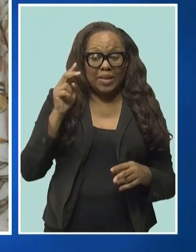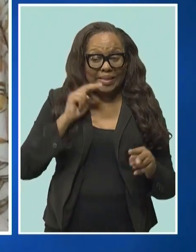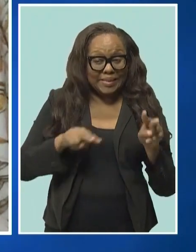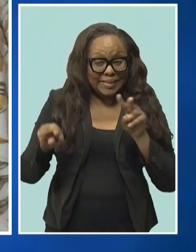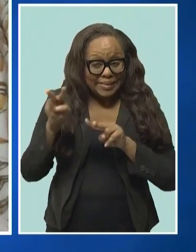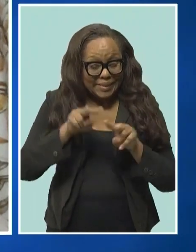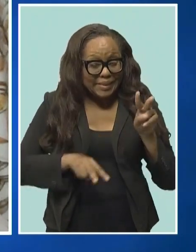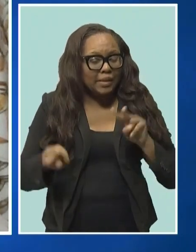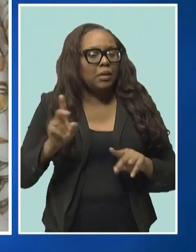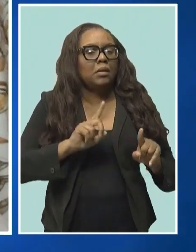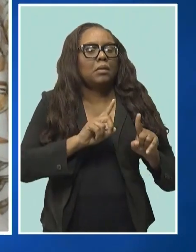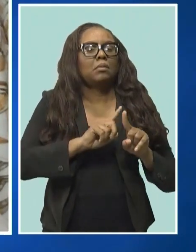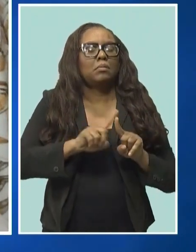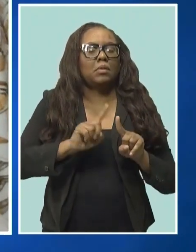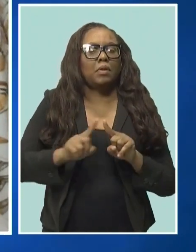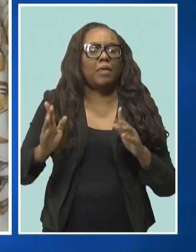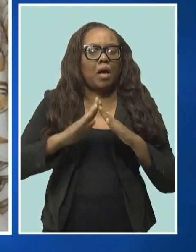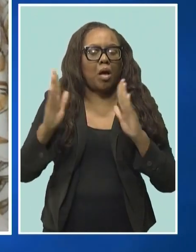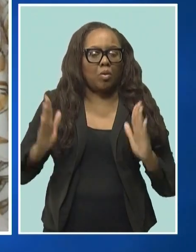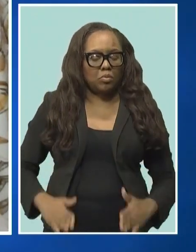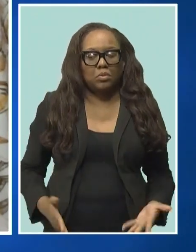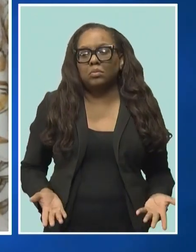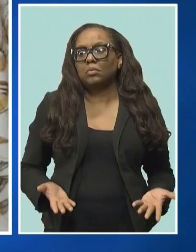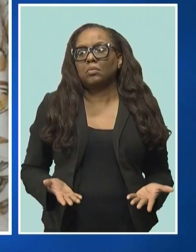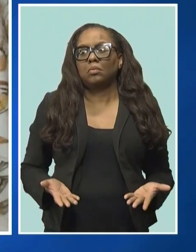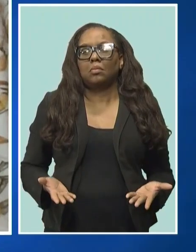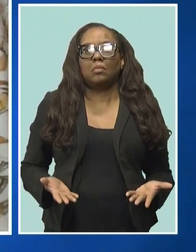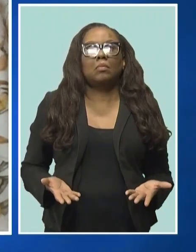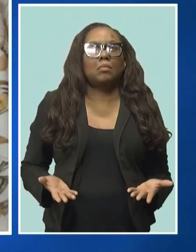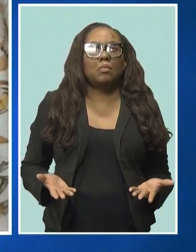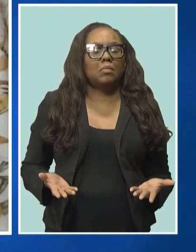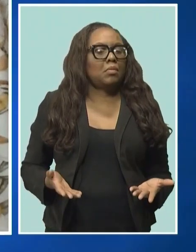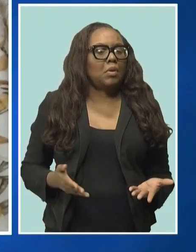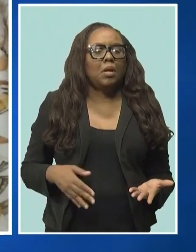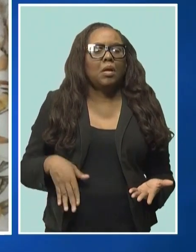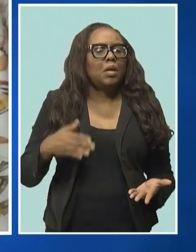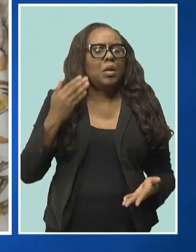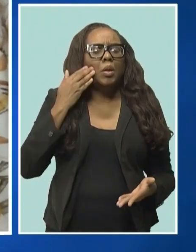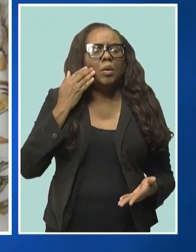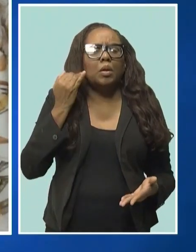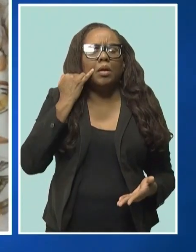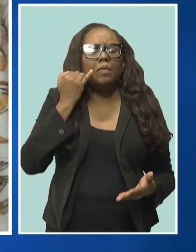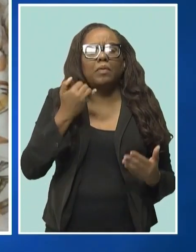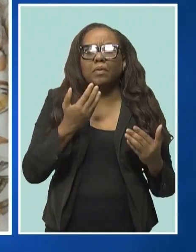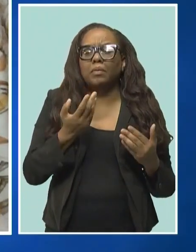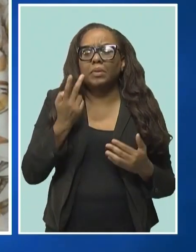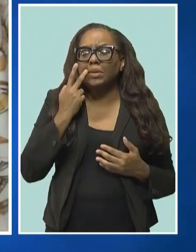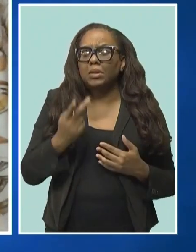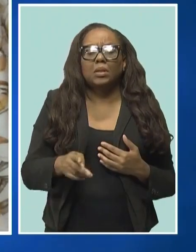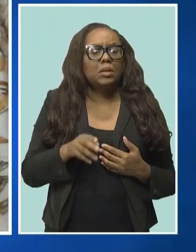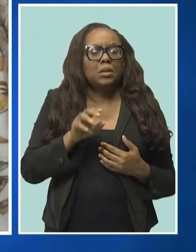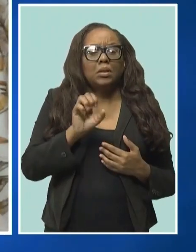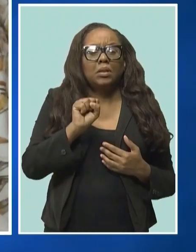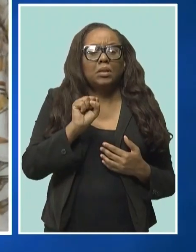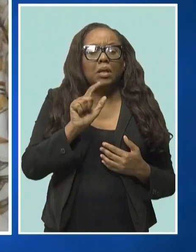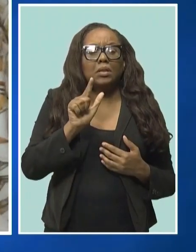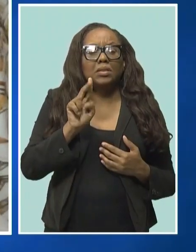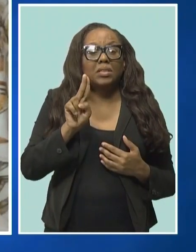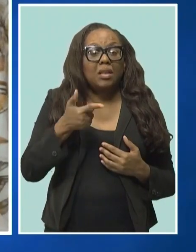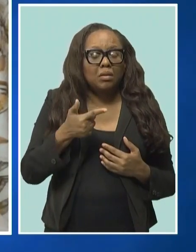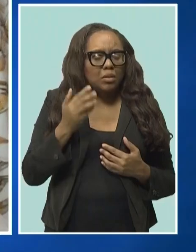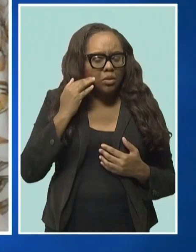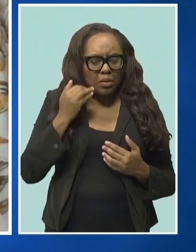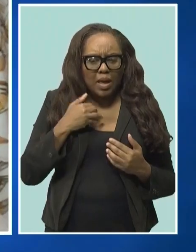scale, they can be treated just like one would treat slugs or so on. You can apply salt, you can